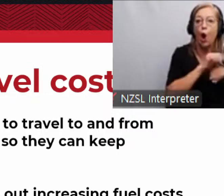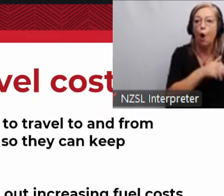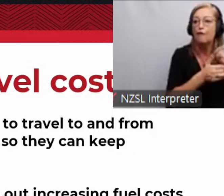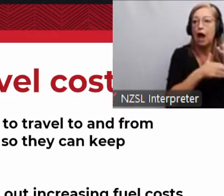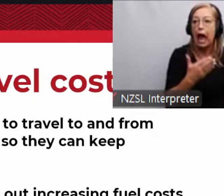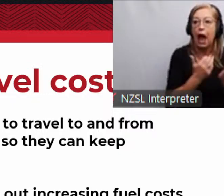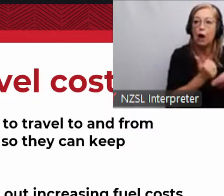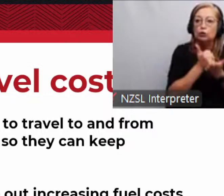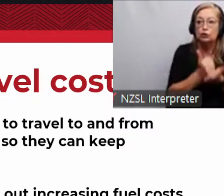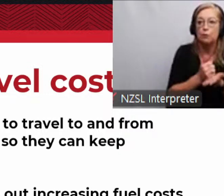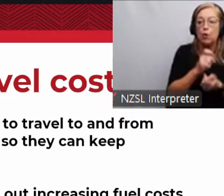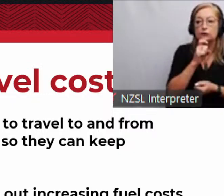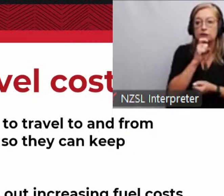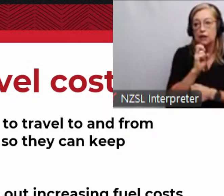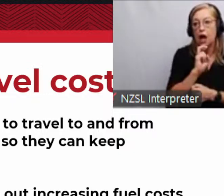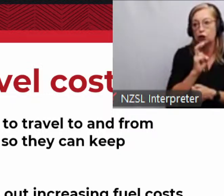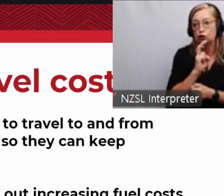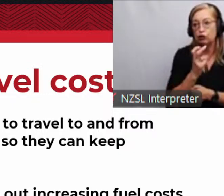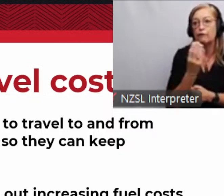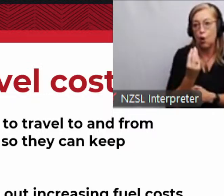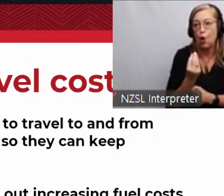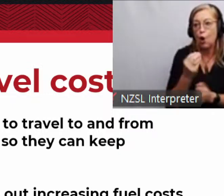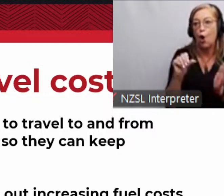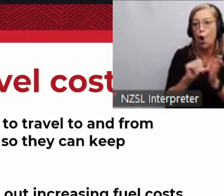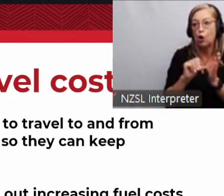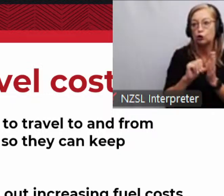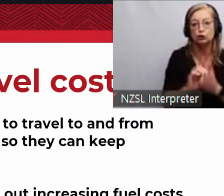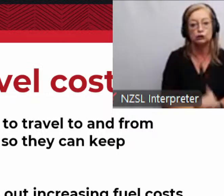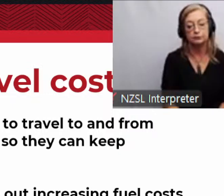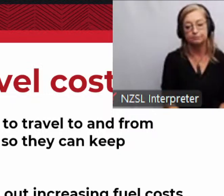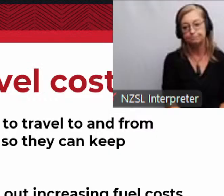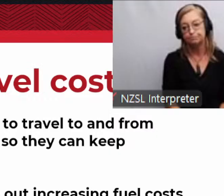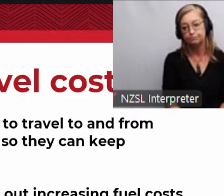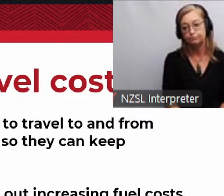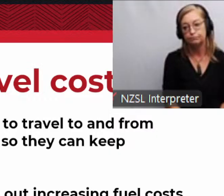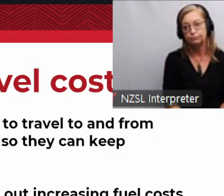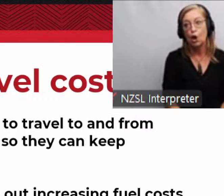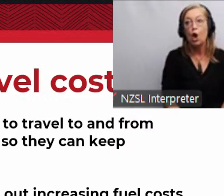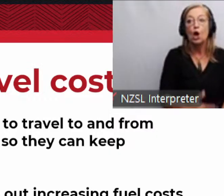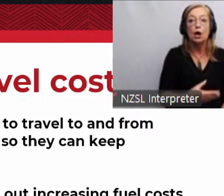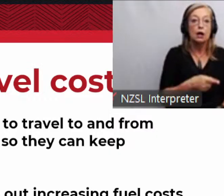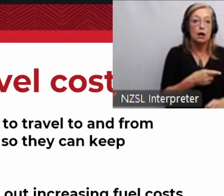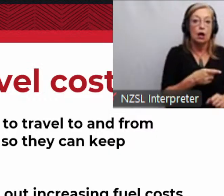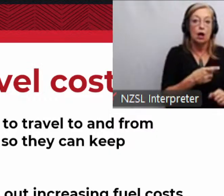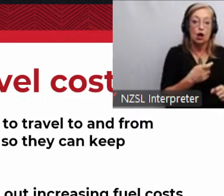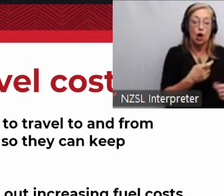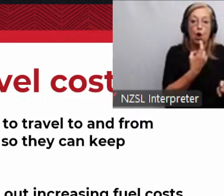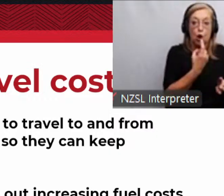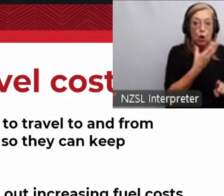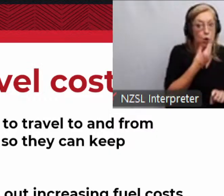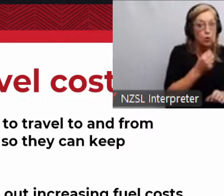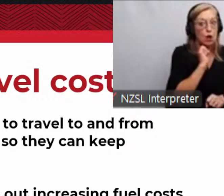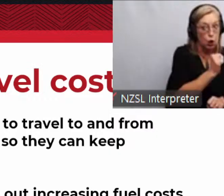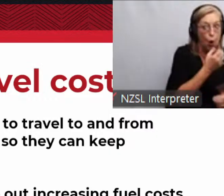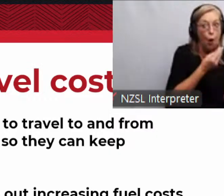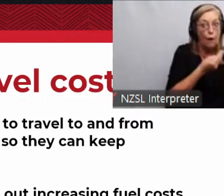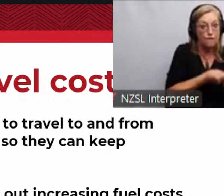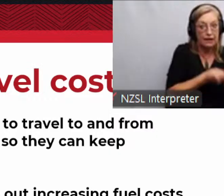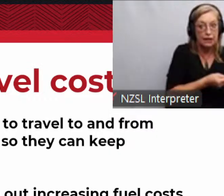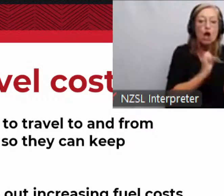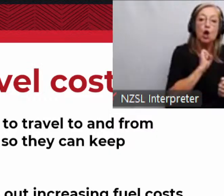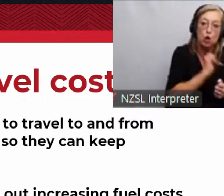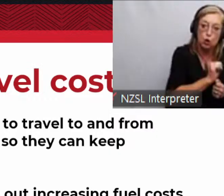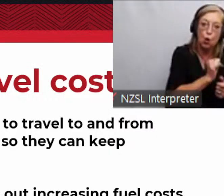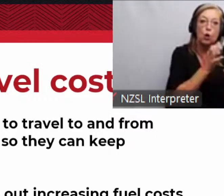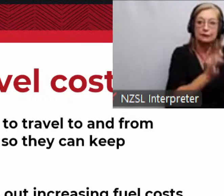support staff travel costs. And in terms of using your funding, it is also your decision as